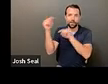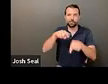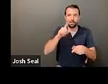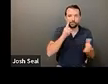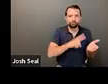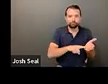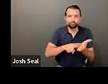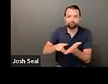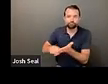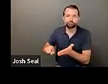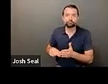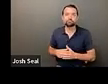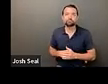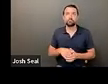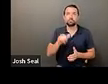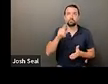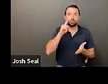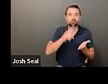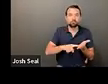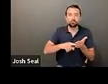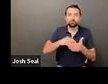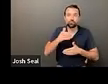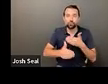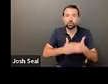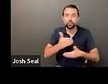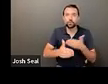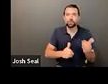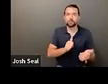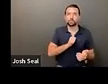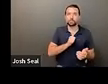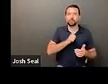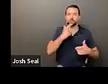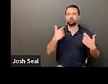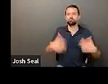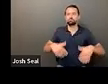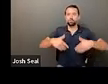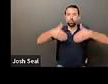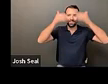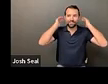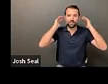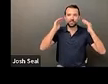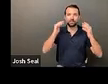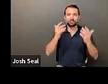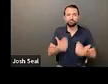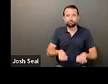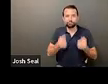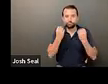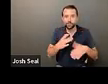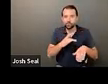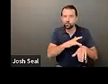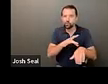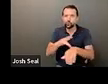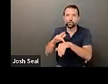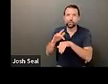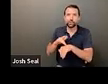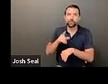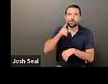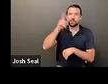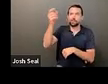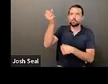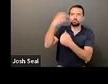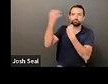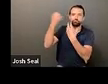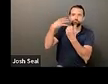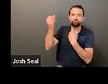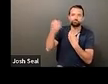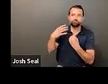myself completely overwhelmed by the amount of resources that were being shared with me. And all of these